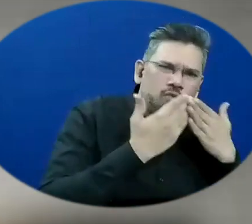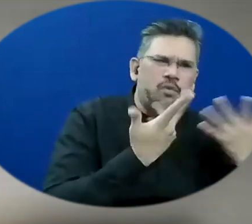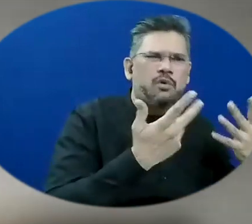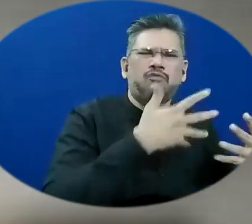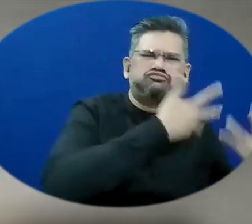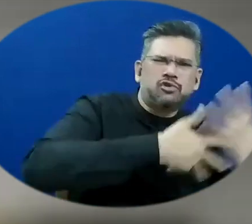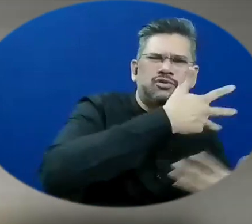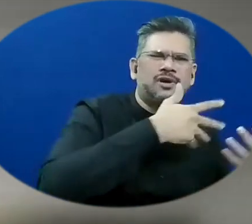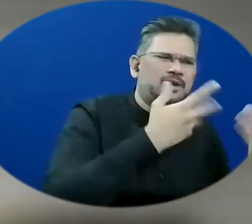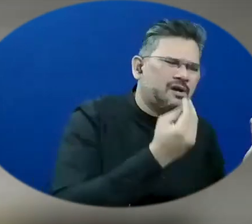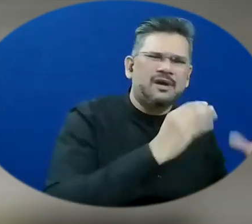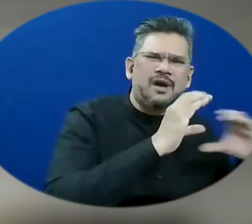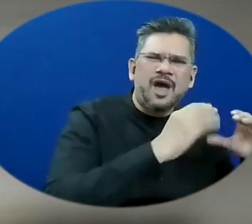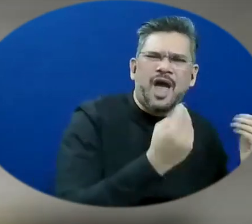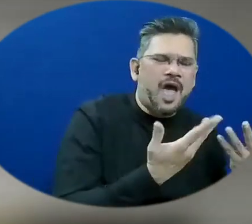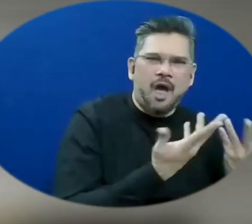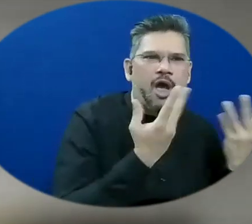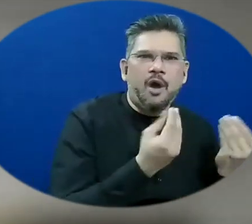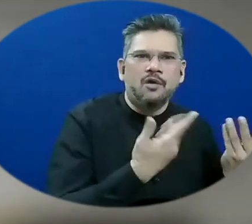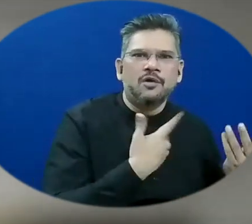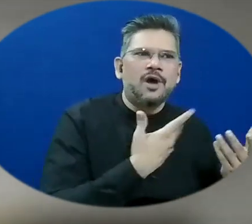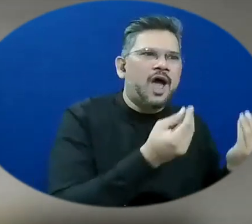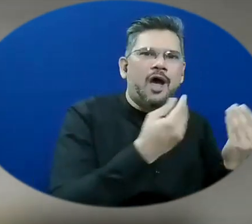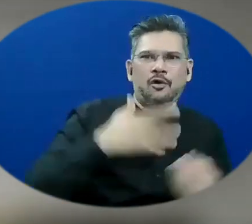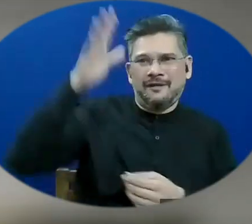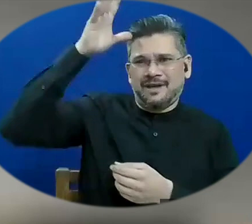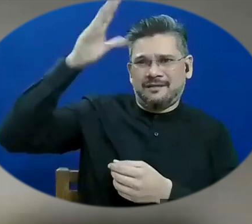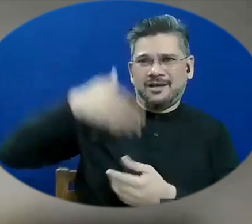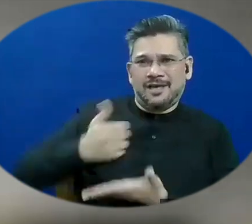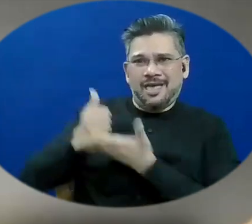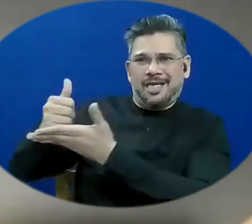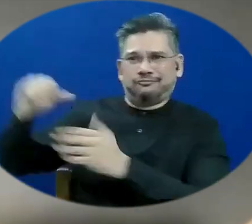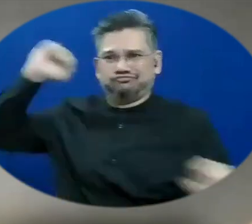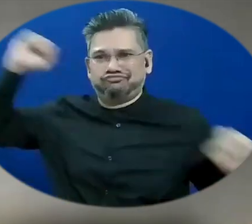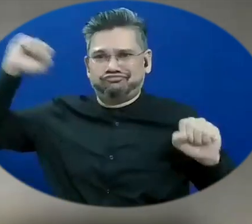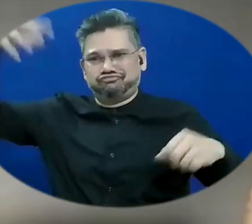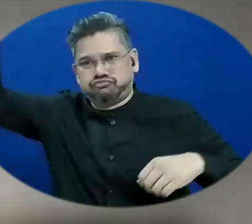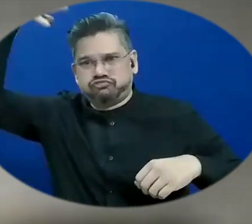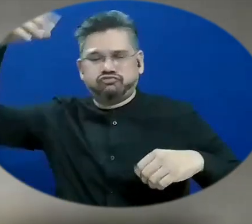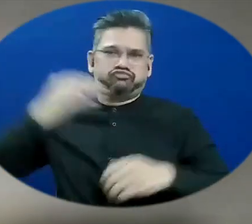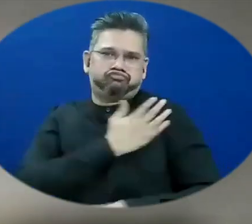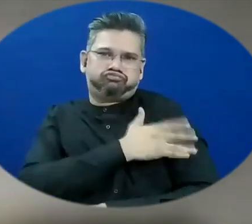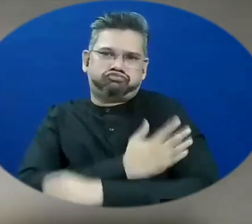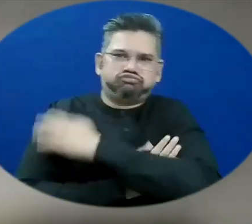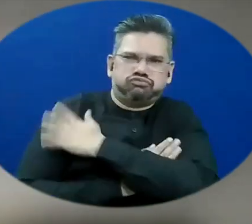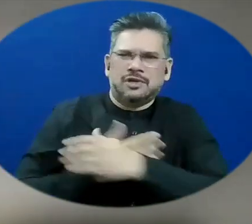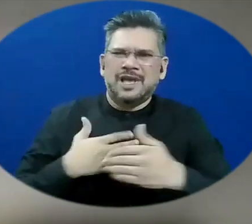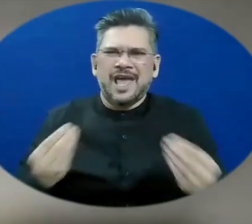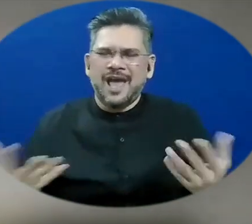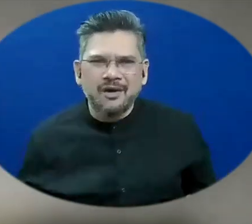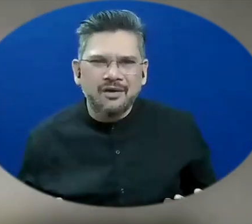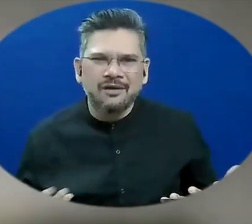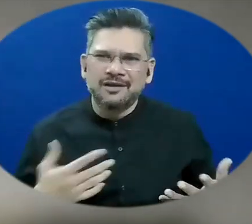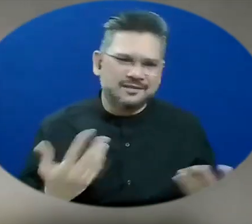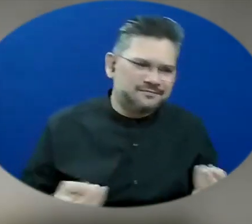open a conversation and says that, how do you shower your father? So little things like that. Do I talk about rubber duckies? Do I talk about